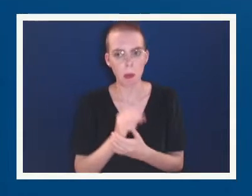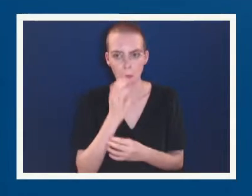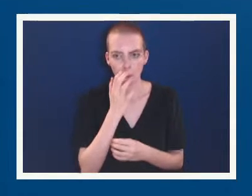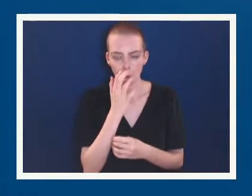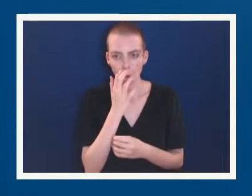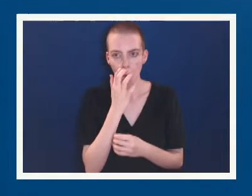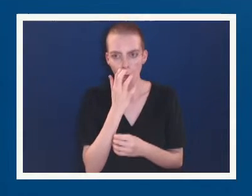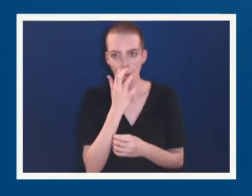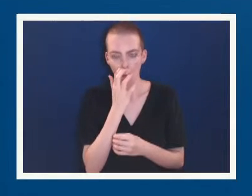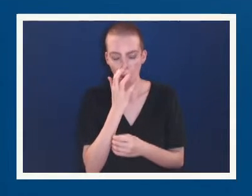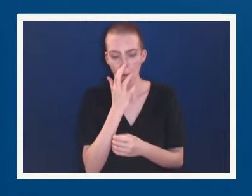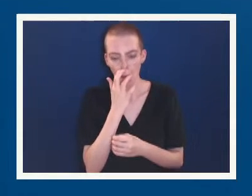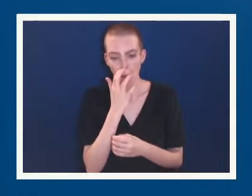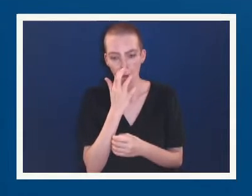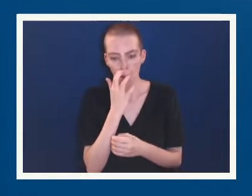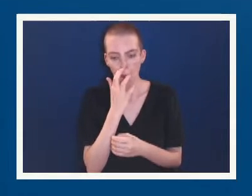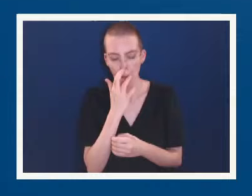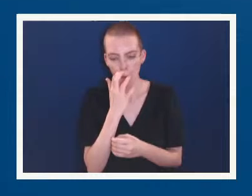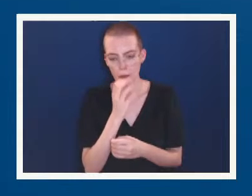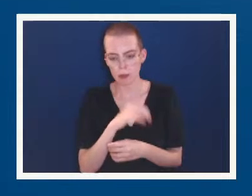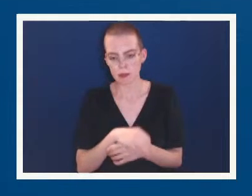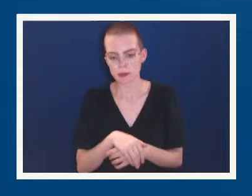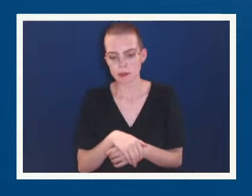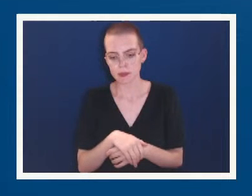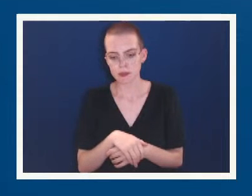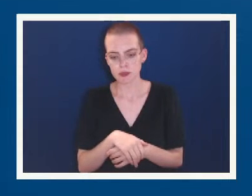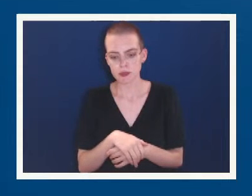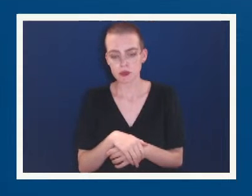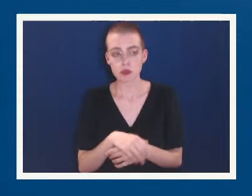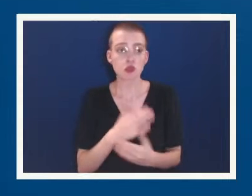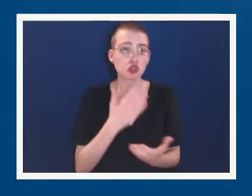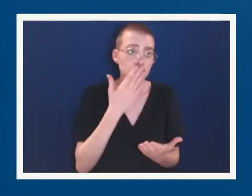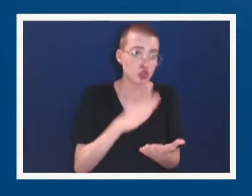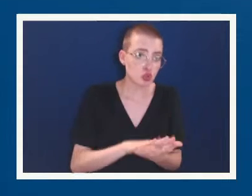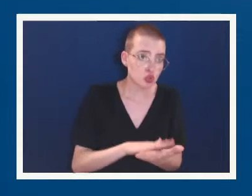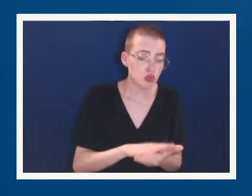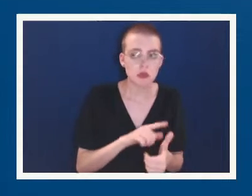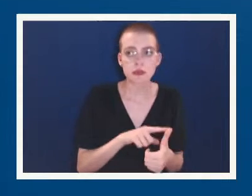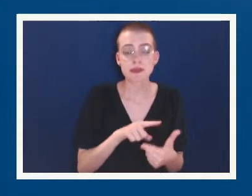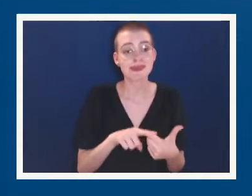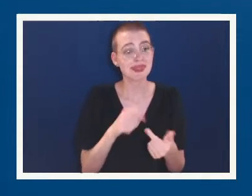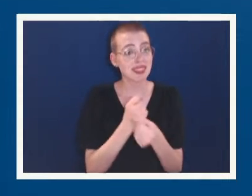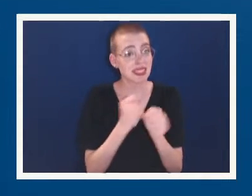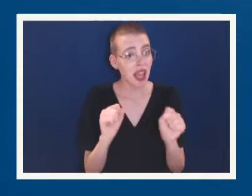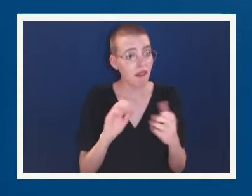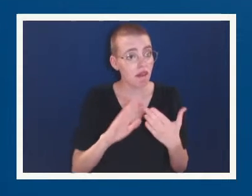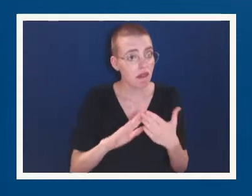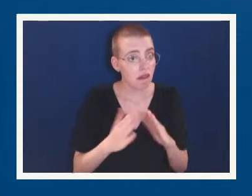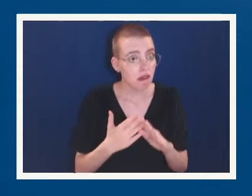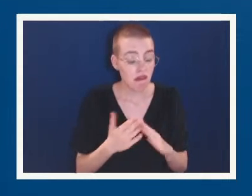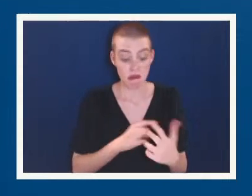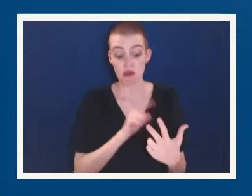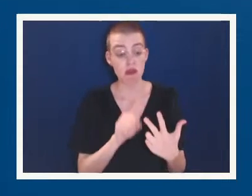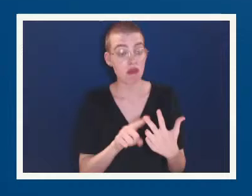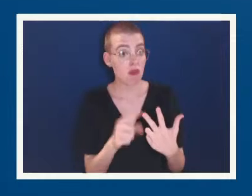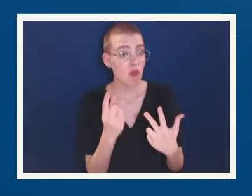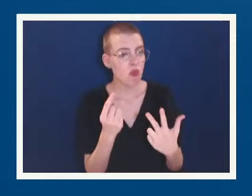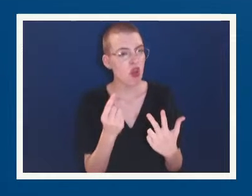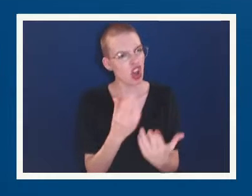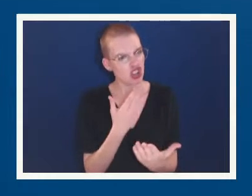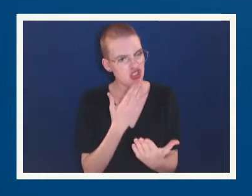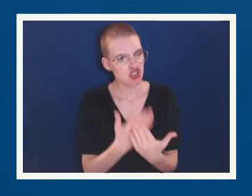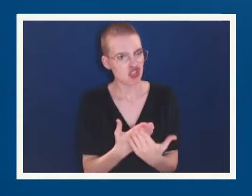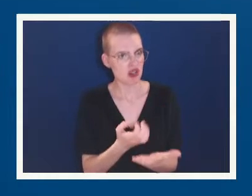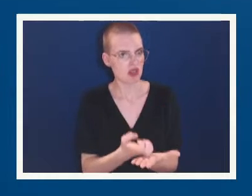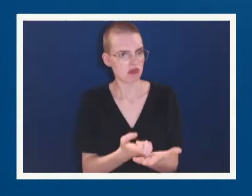Good schools and safe communities and an economy that's going to lift everybody up. We got to raise wages across